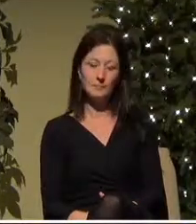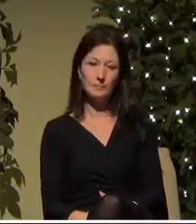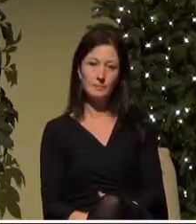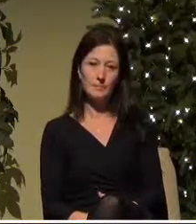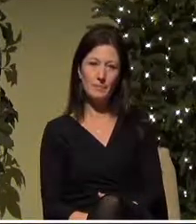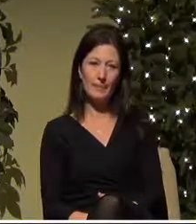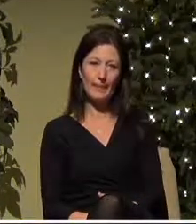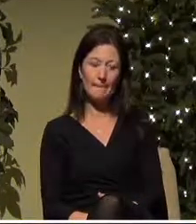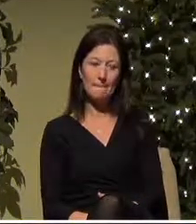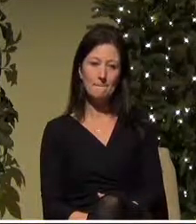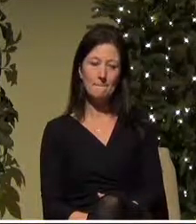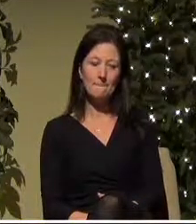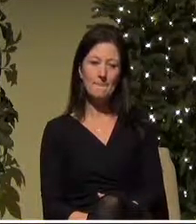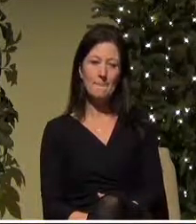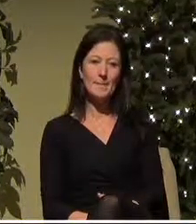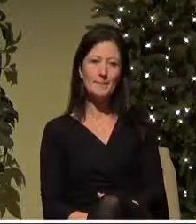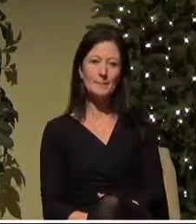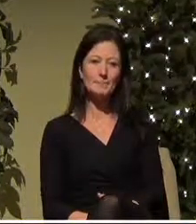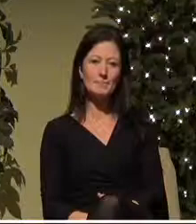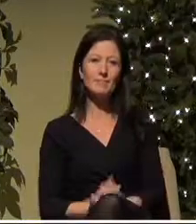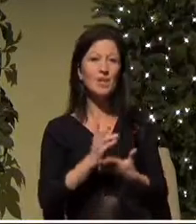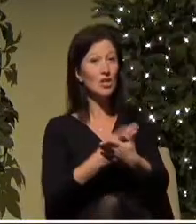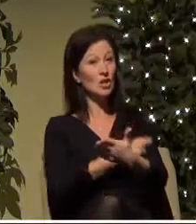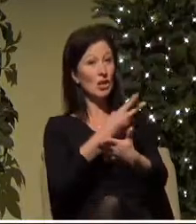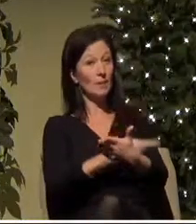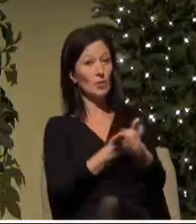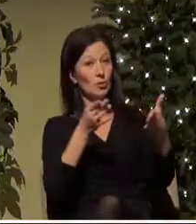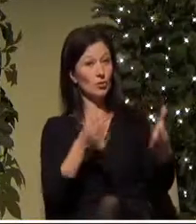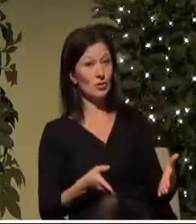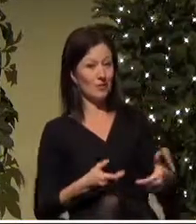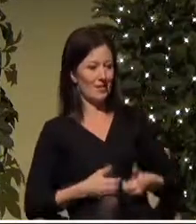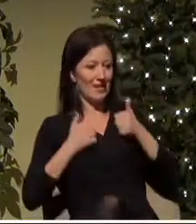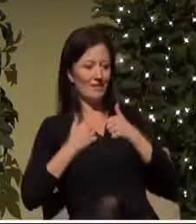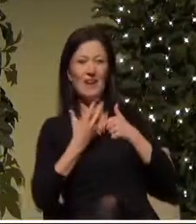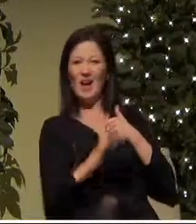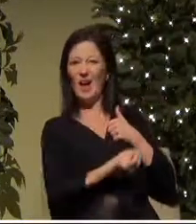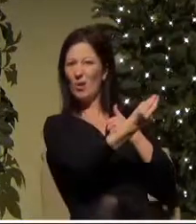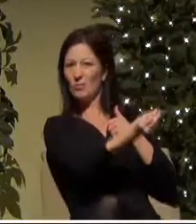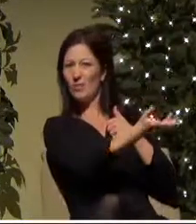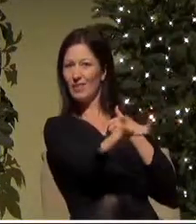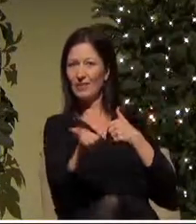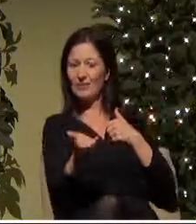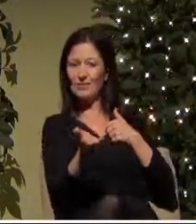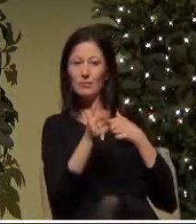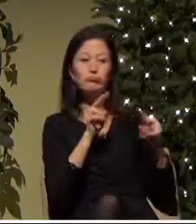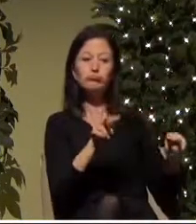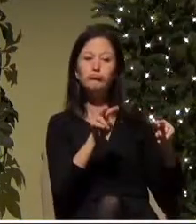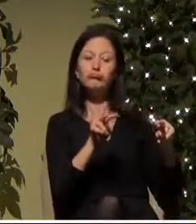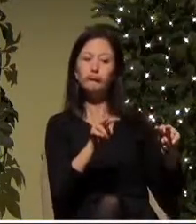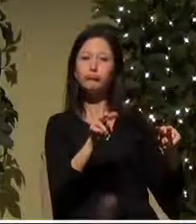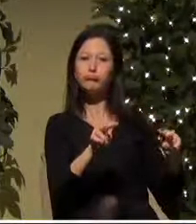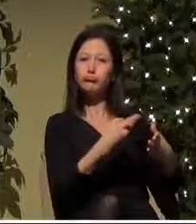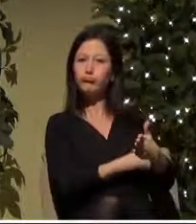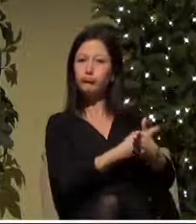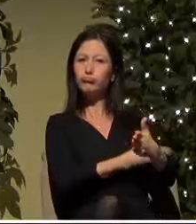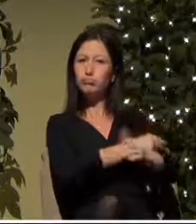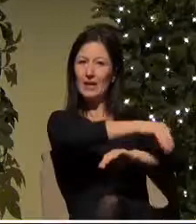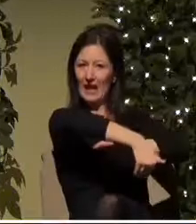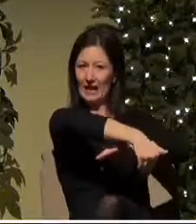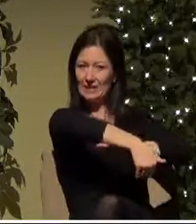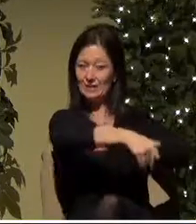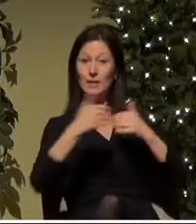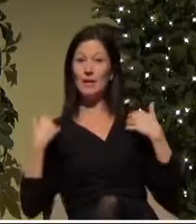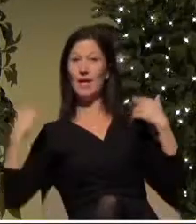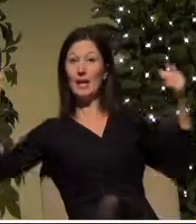there were shepherds living out in the fields nearby keeping watch over their flocks at night an angel of the Lord